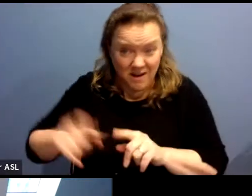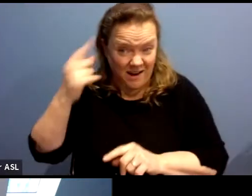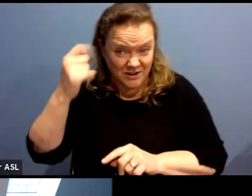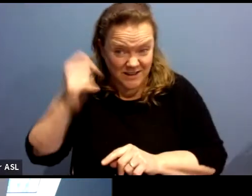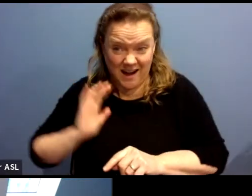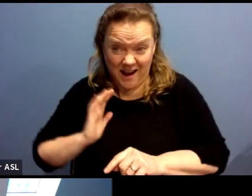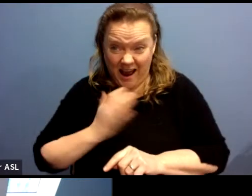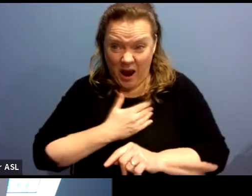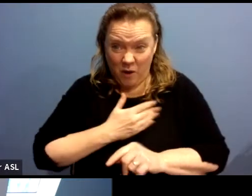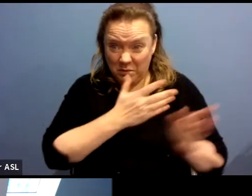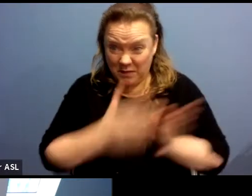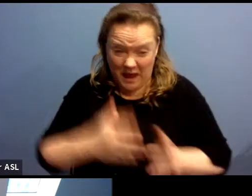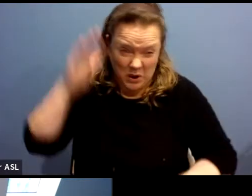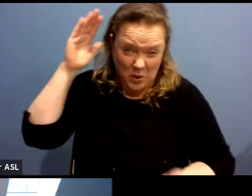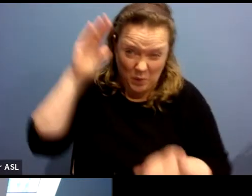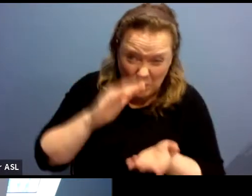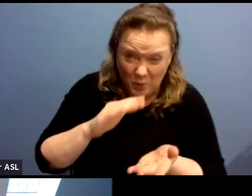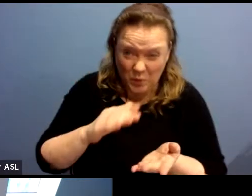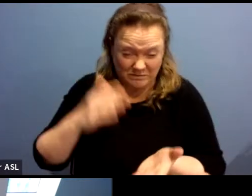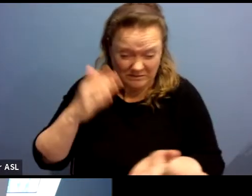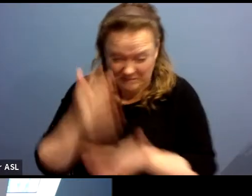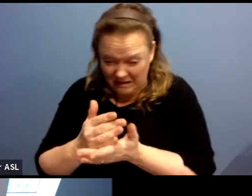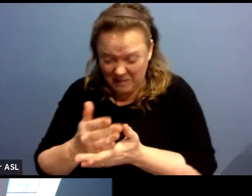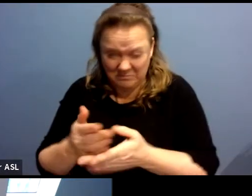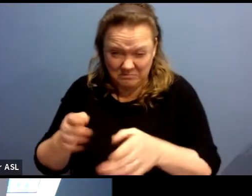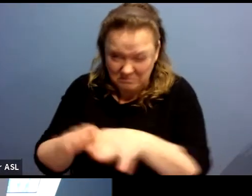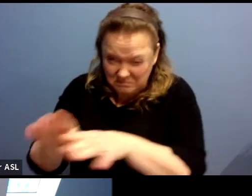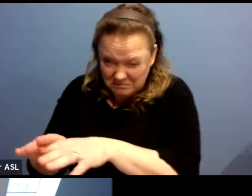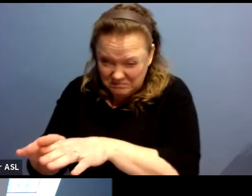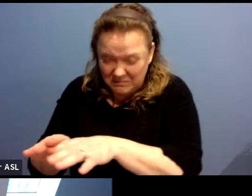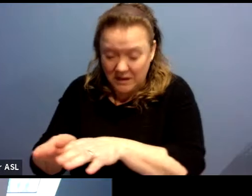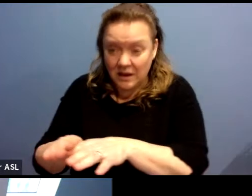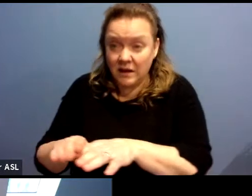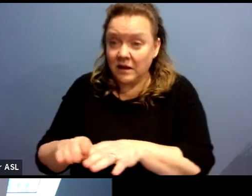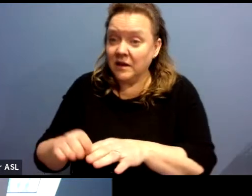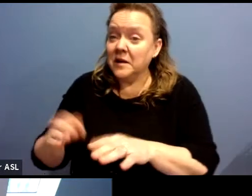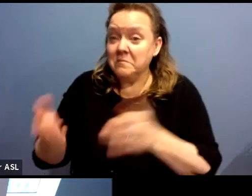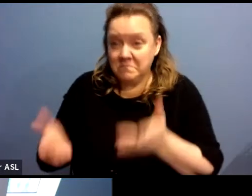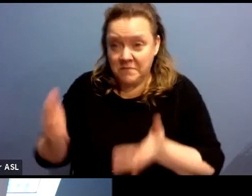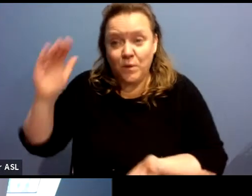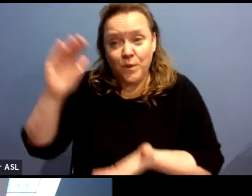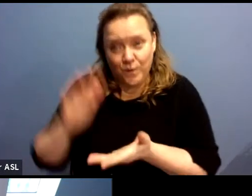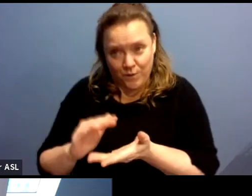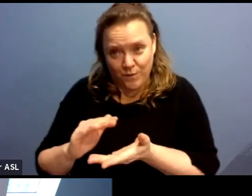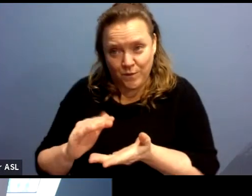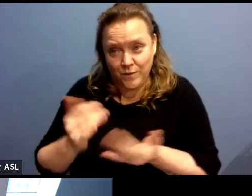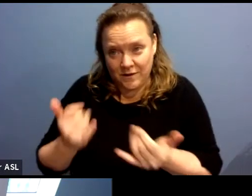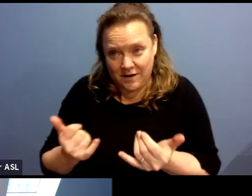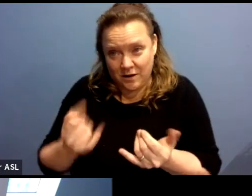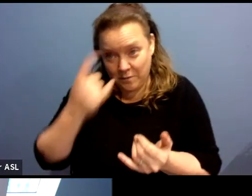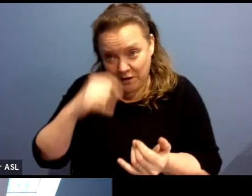and layoffs that were on the table when we began the process in January.